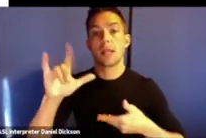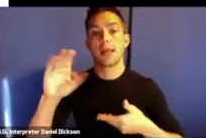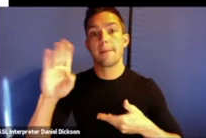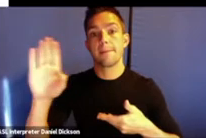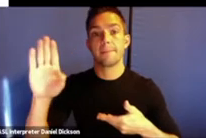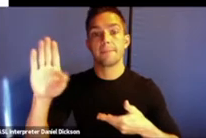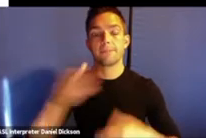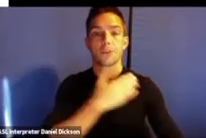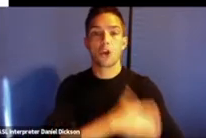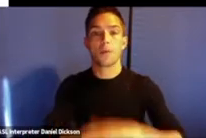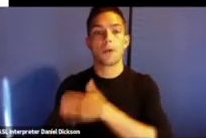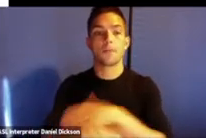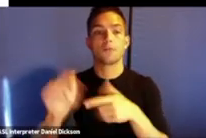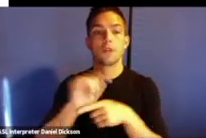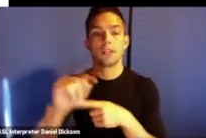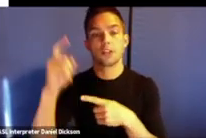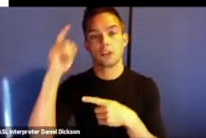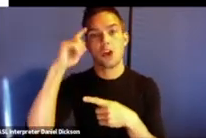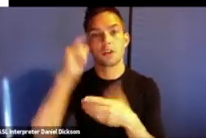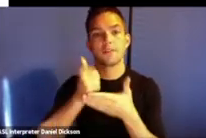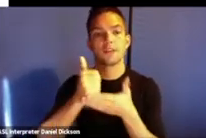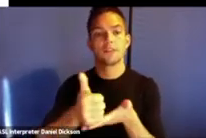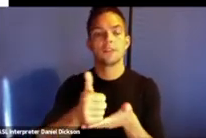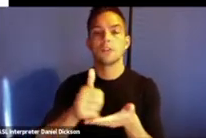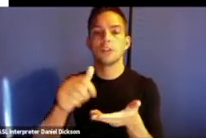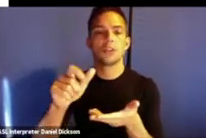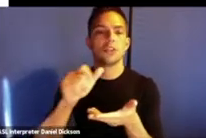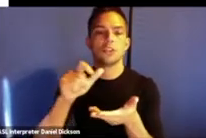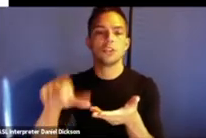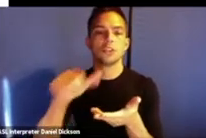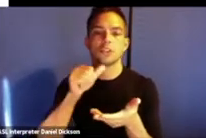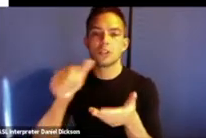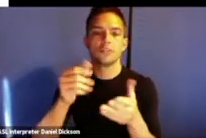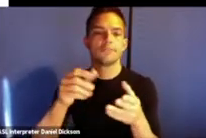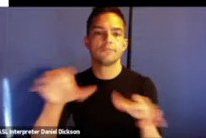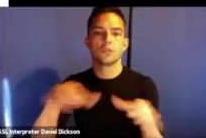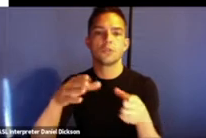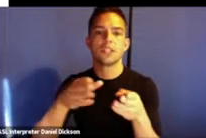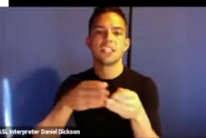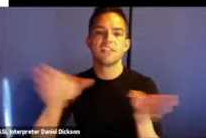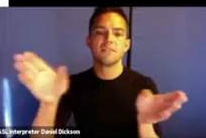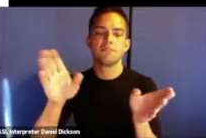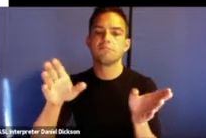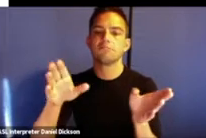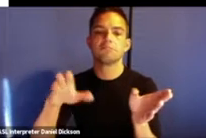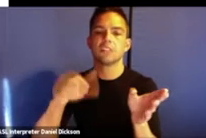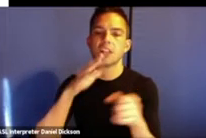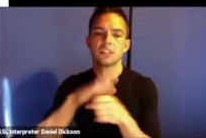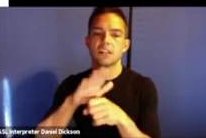cognitive interventions. What you shouldn't be doing is passive movement or just general developmental stimulation. It's not